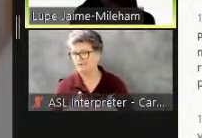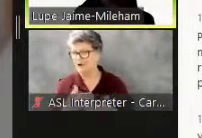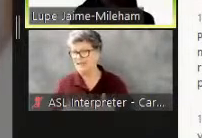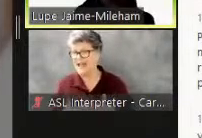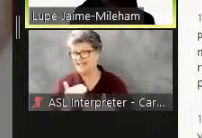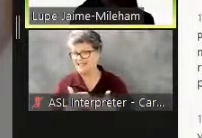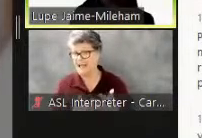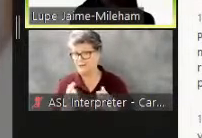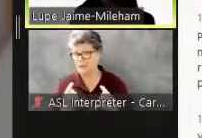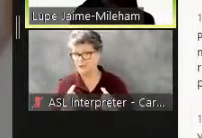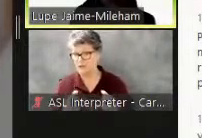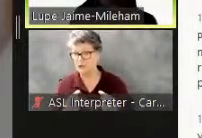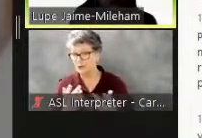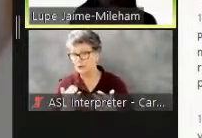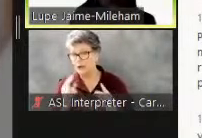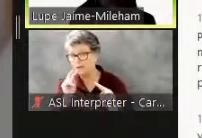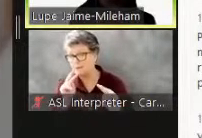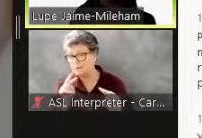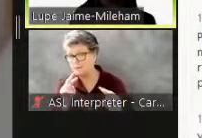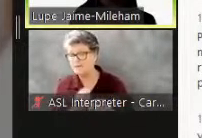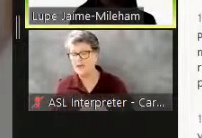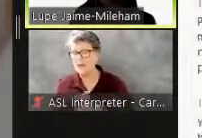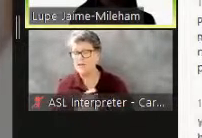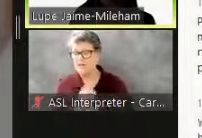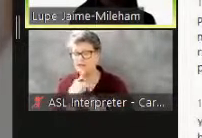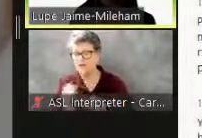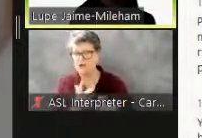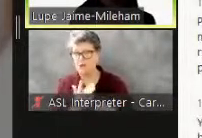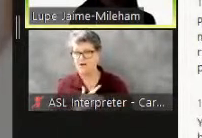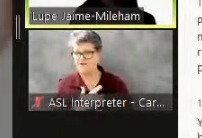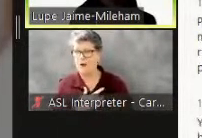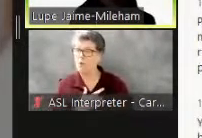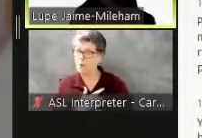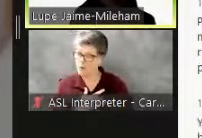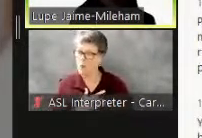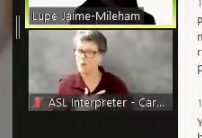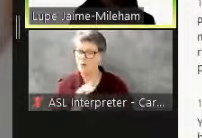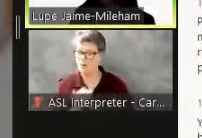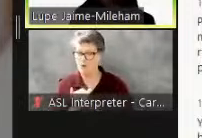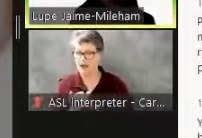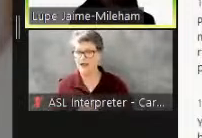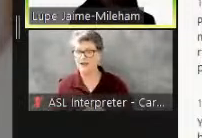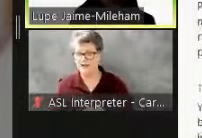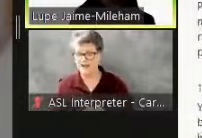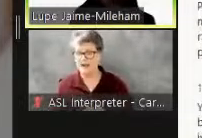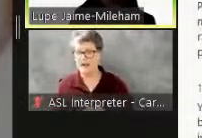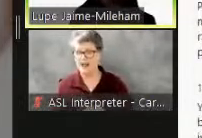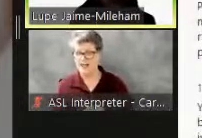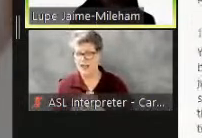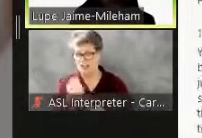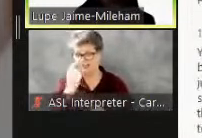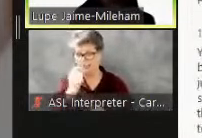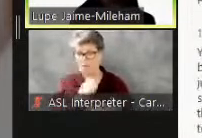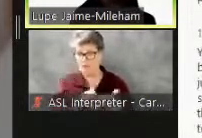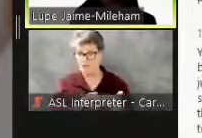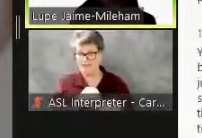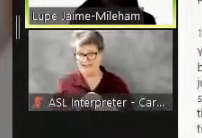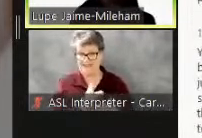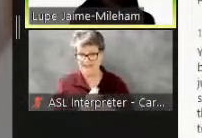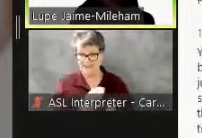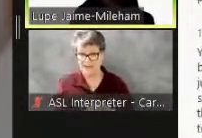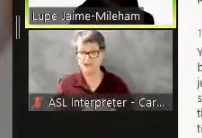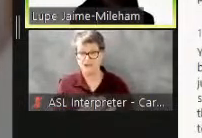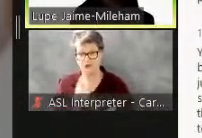that, but I want to make sure that you all felt like you were reflected with what was written in this budget to acknowledge